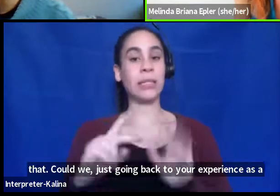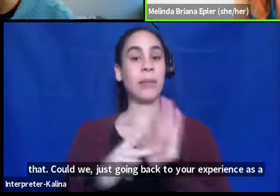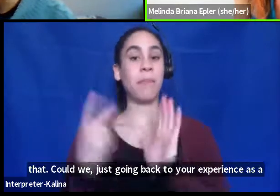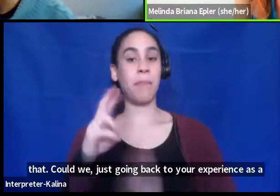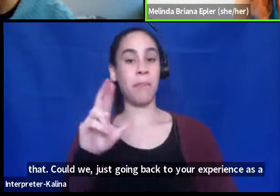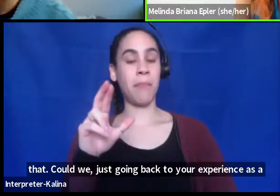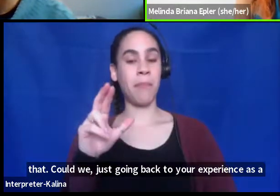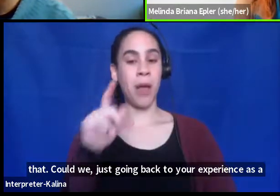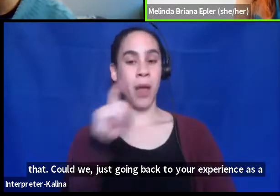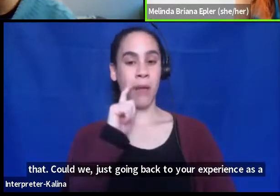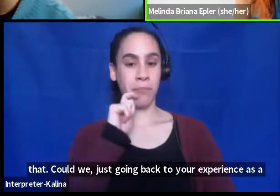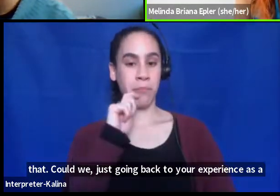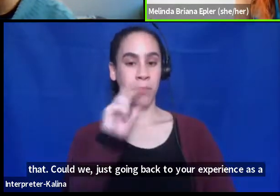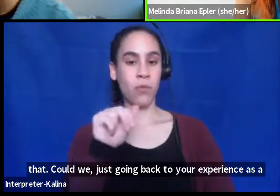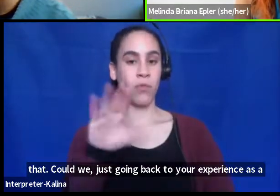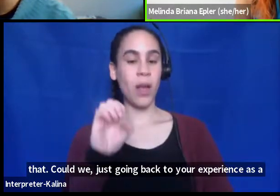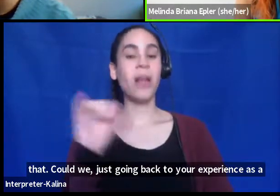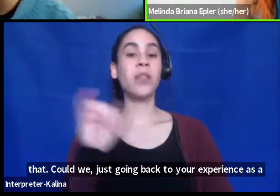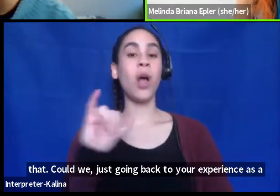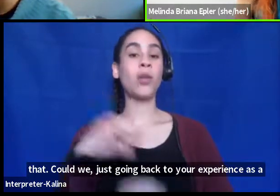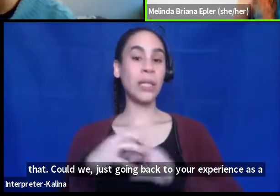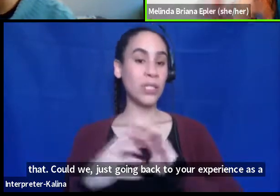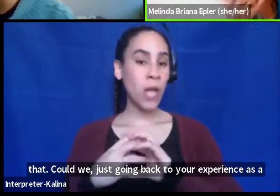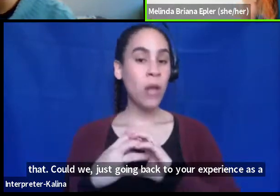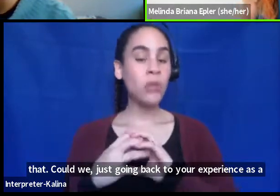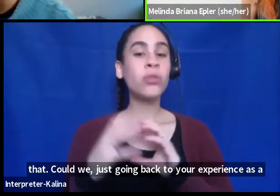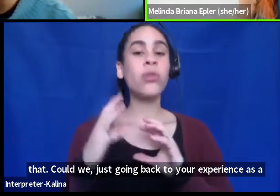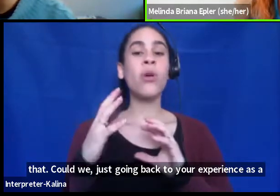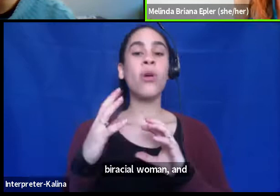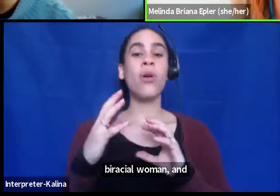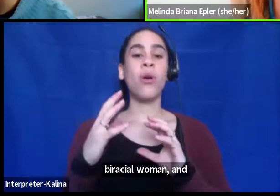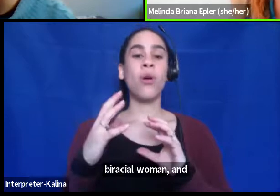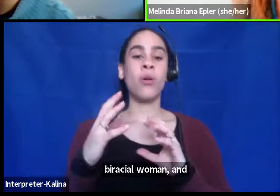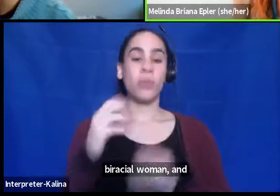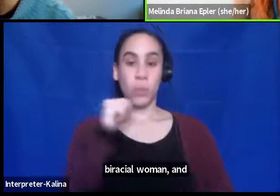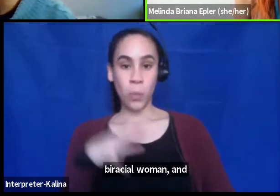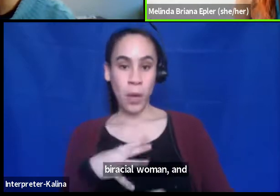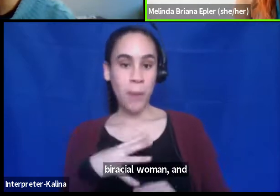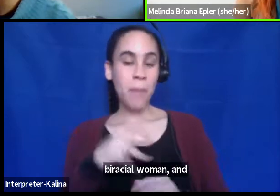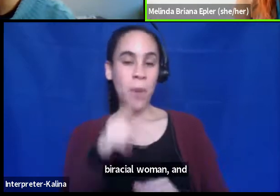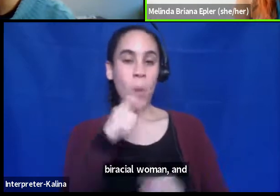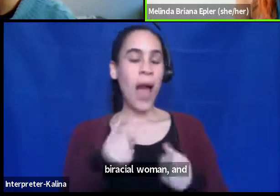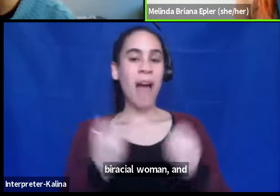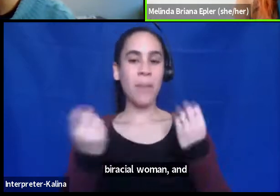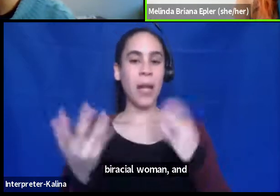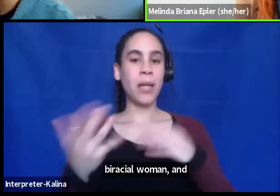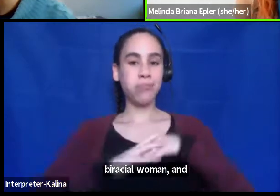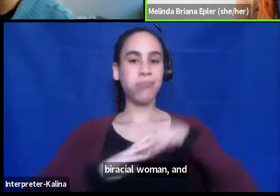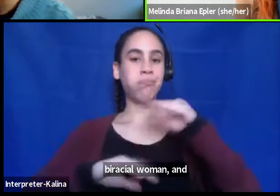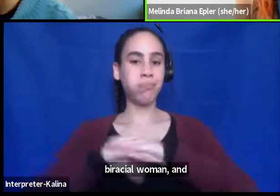intersectional woman, also thinking about with intersectional identities, and also thinking about